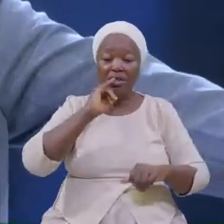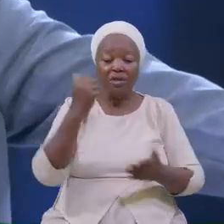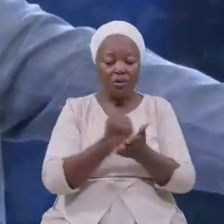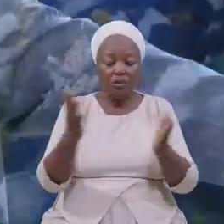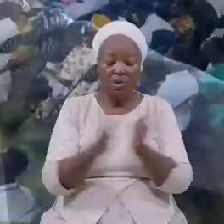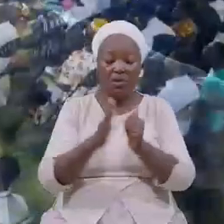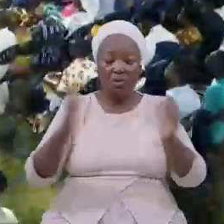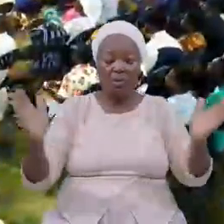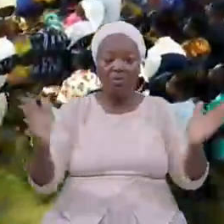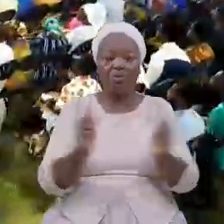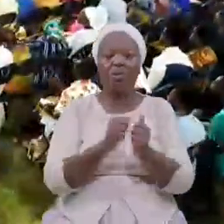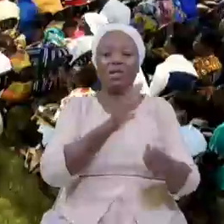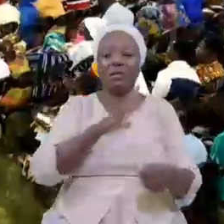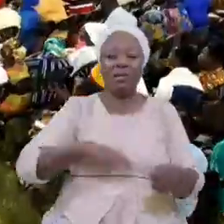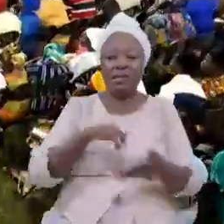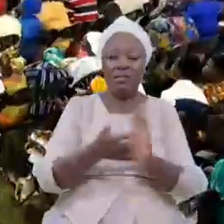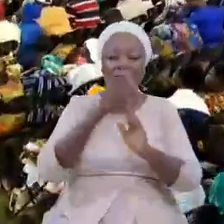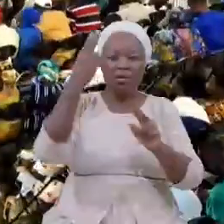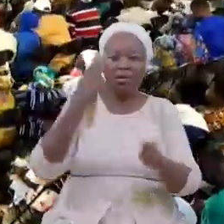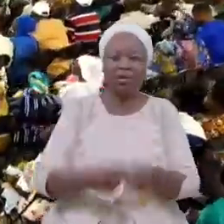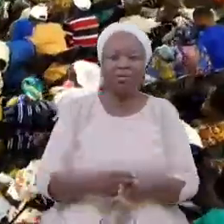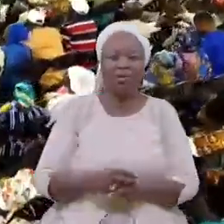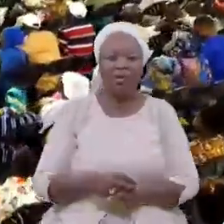crucified with Christ.